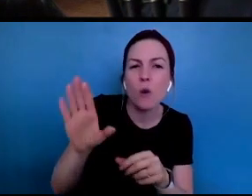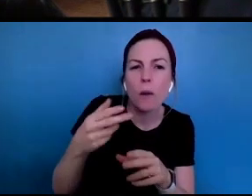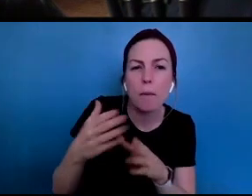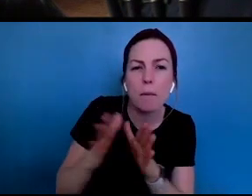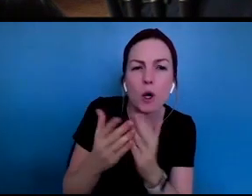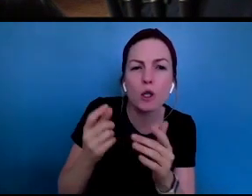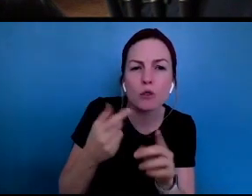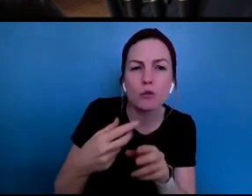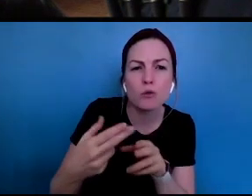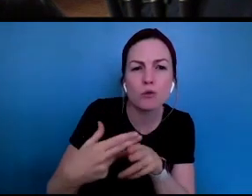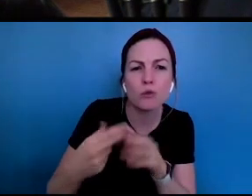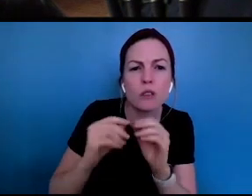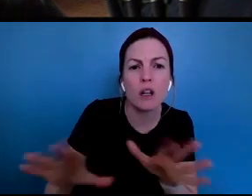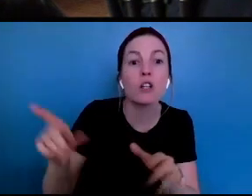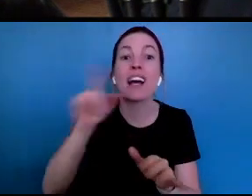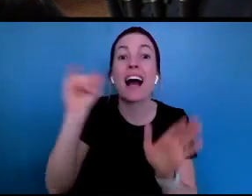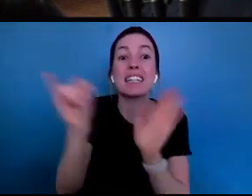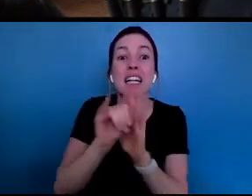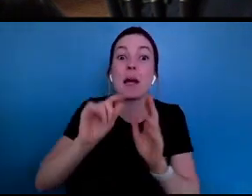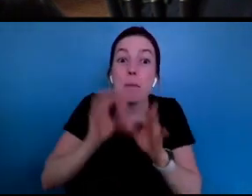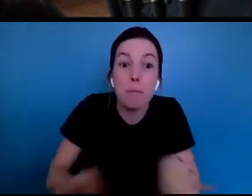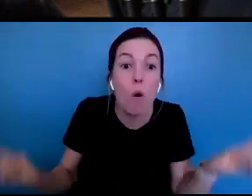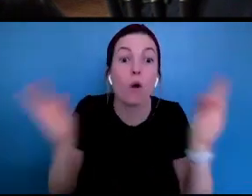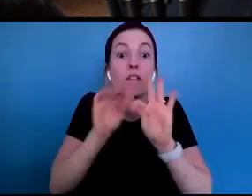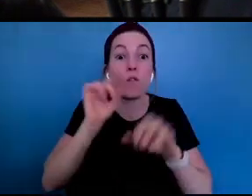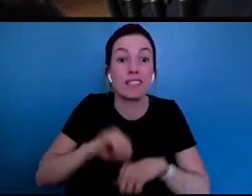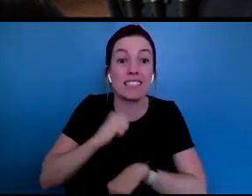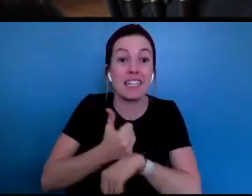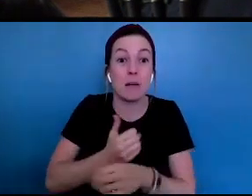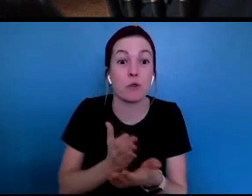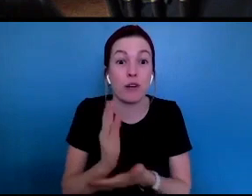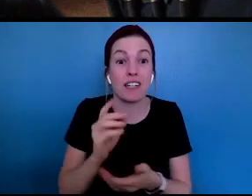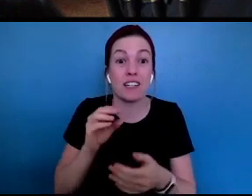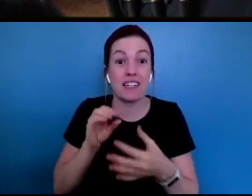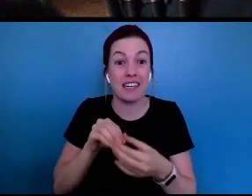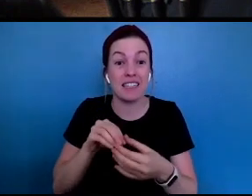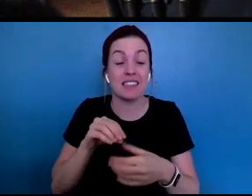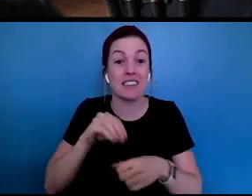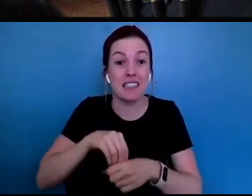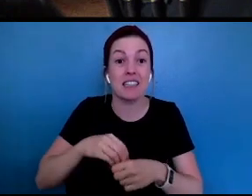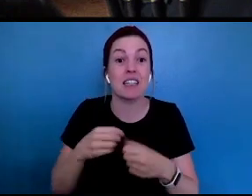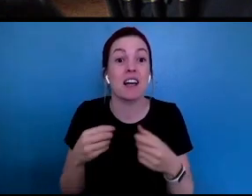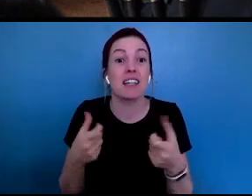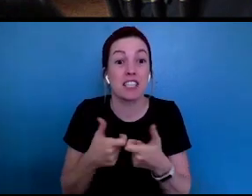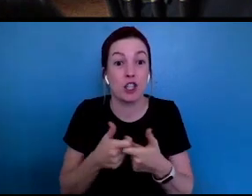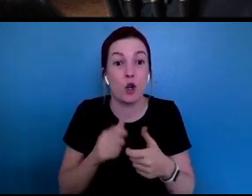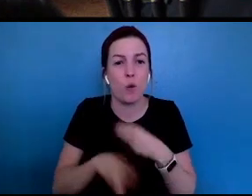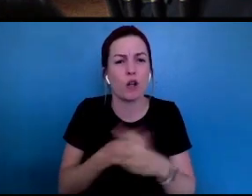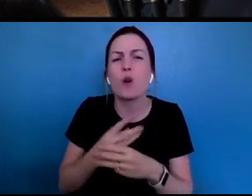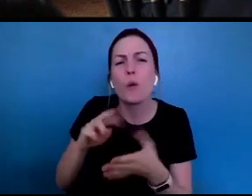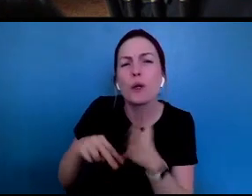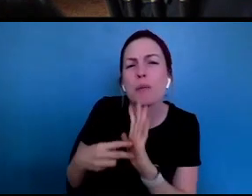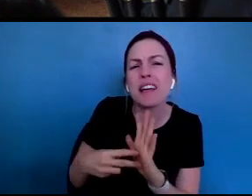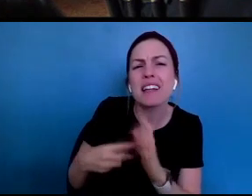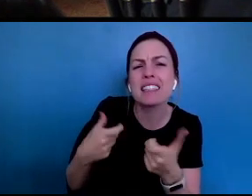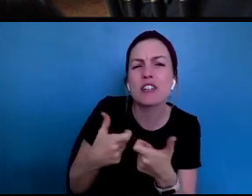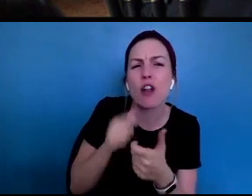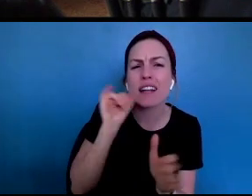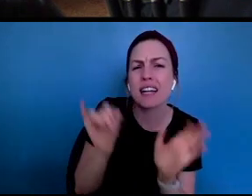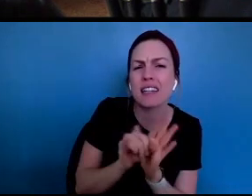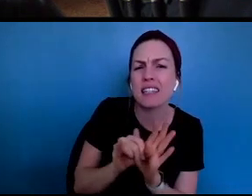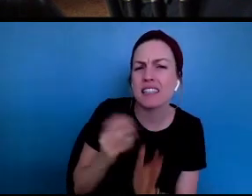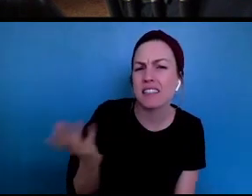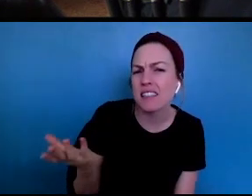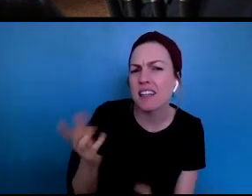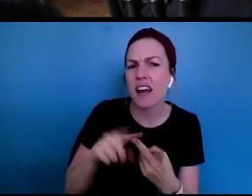pivotal to securing rights within a digital world. So my question to you is, what do you mean by digital identity and how